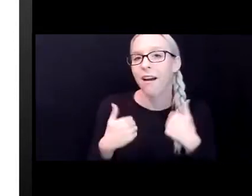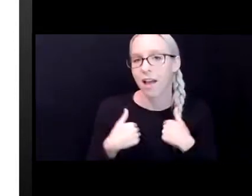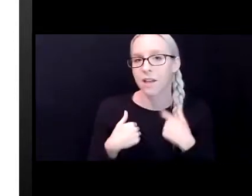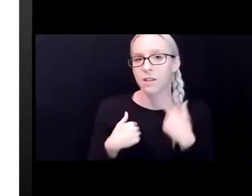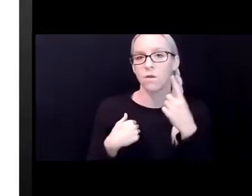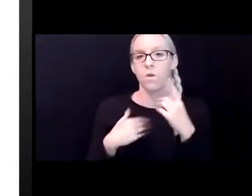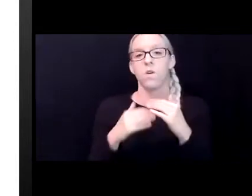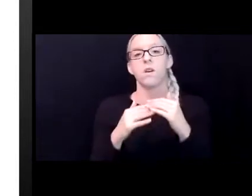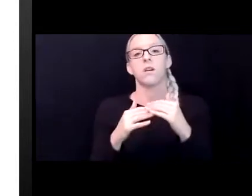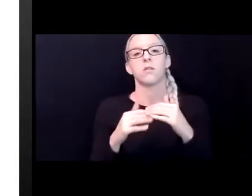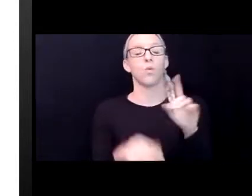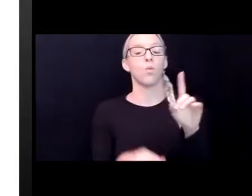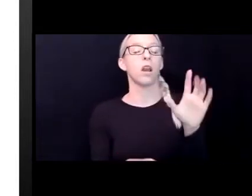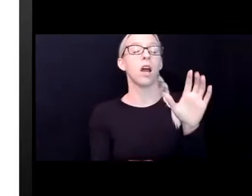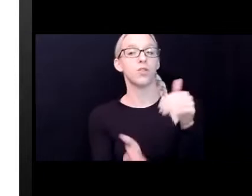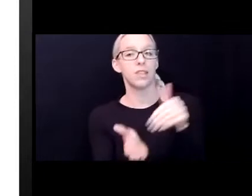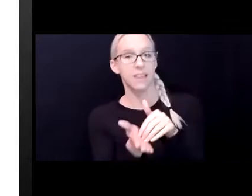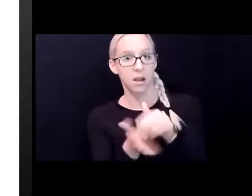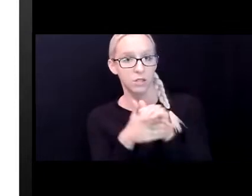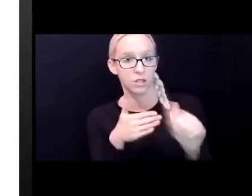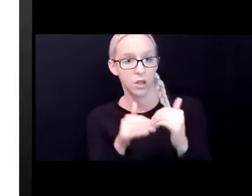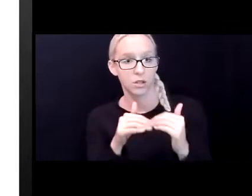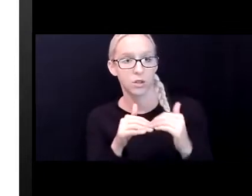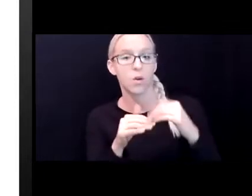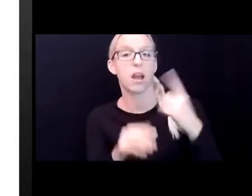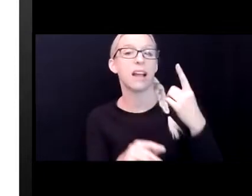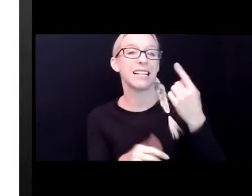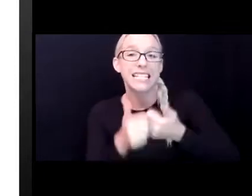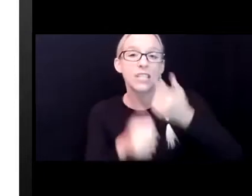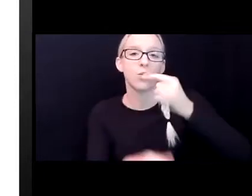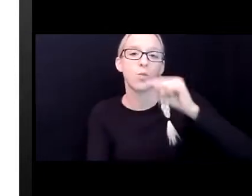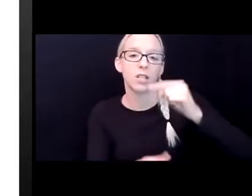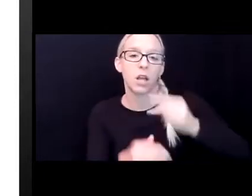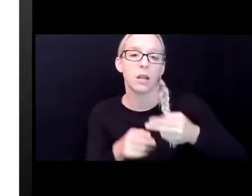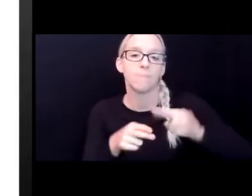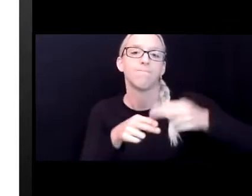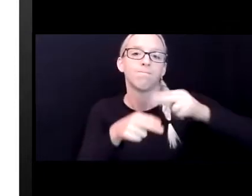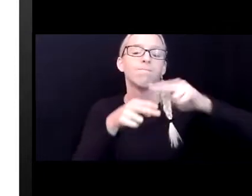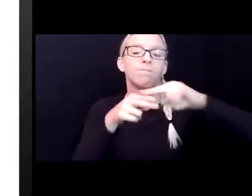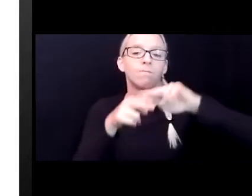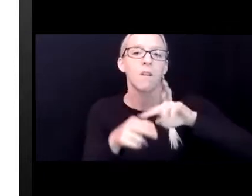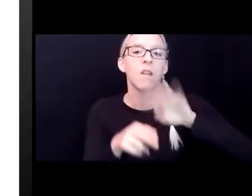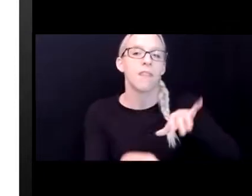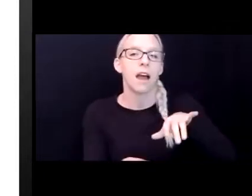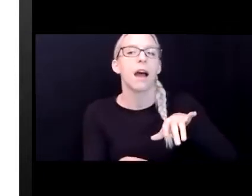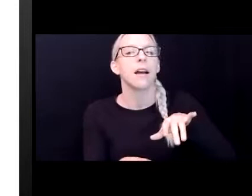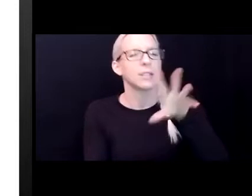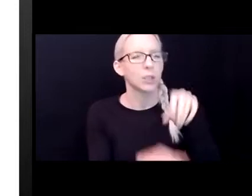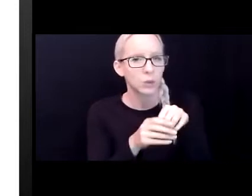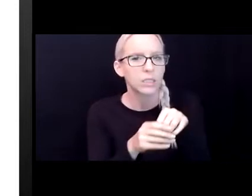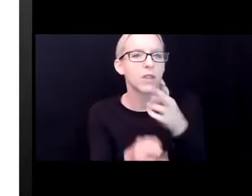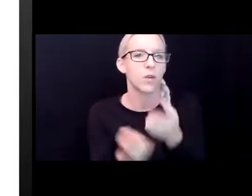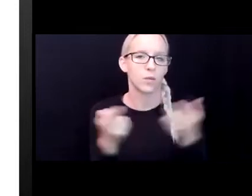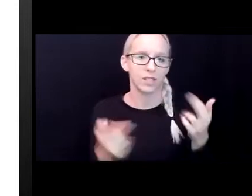over $100,000, the excess counts toward the $2,000 resource limit for SSI. And if there's more